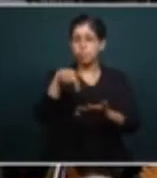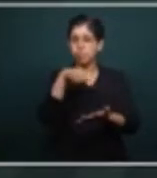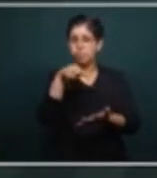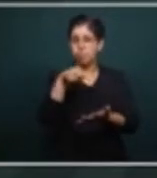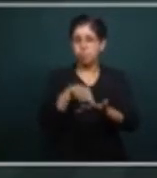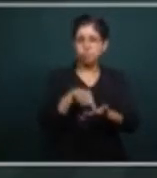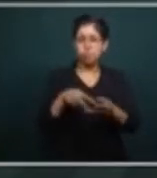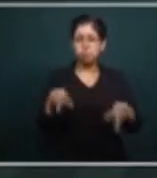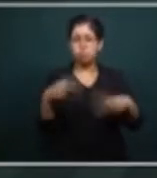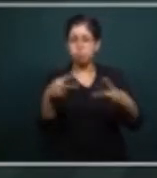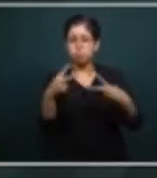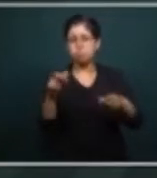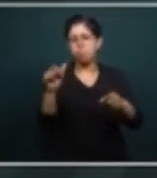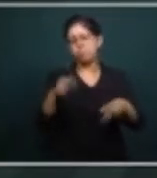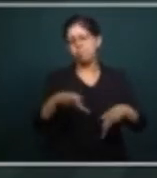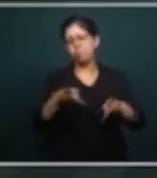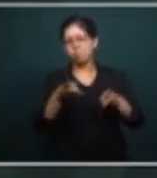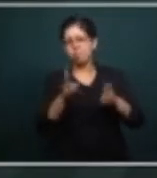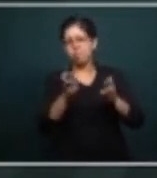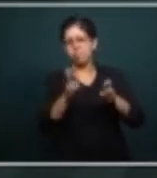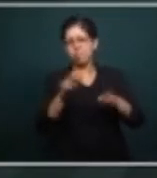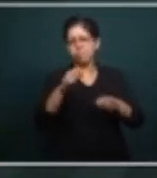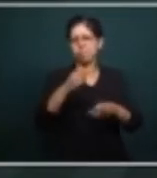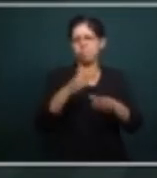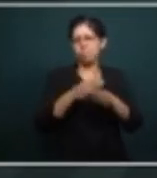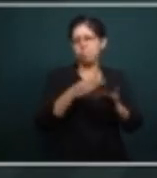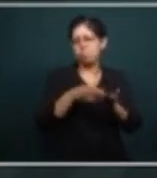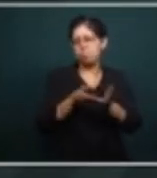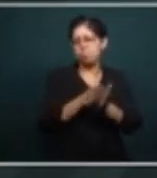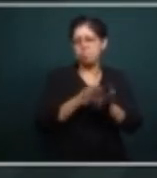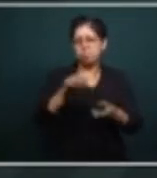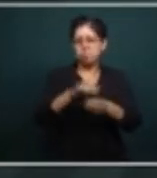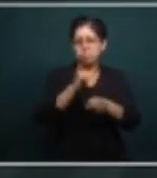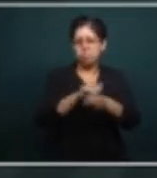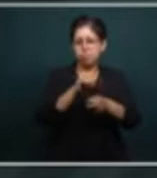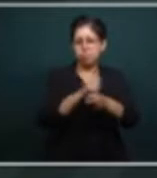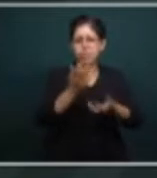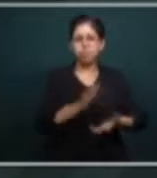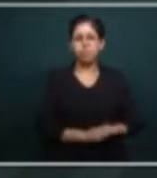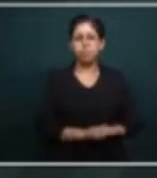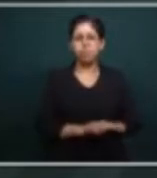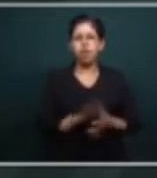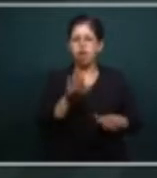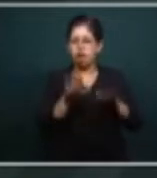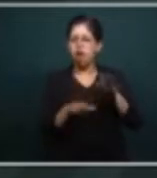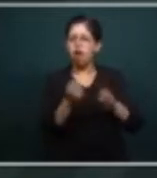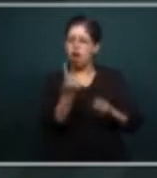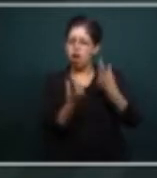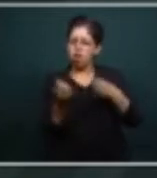So inspection, auto parts, vehicles, and we're emphasizing